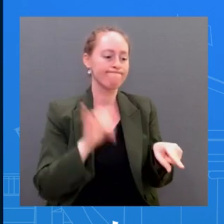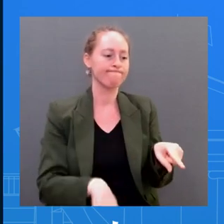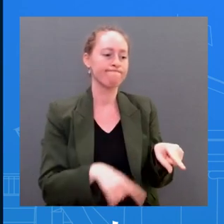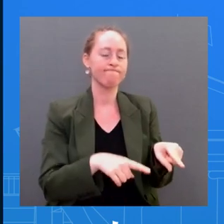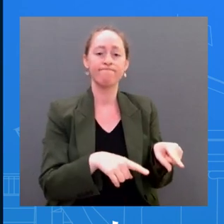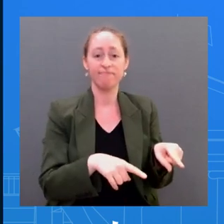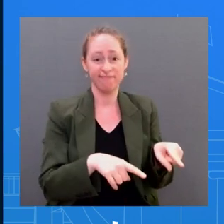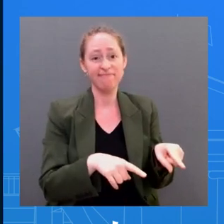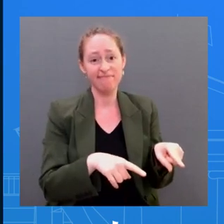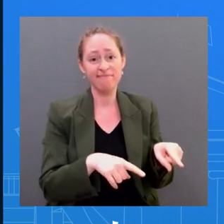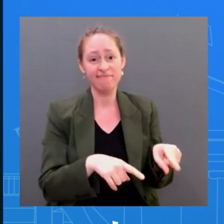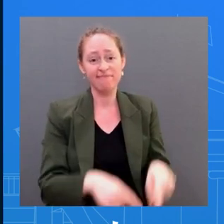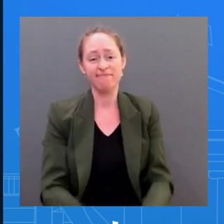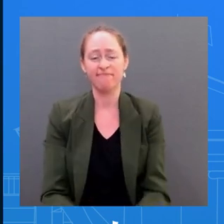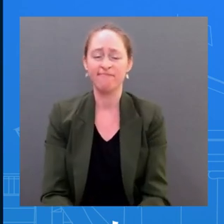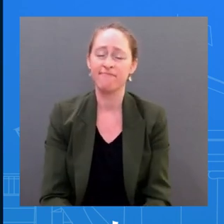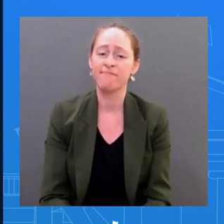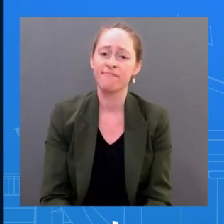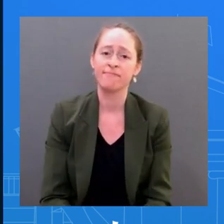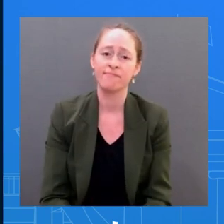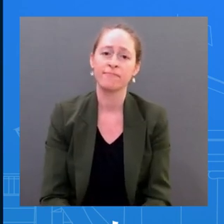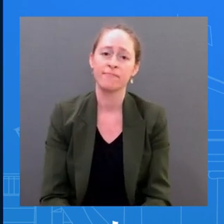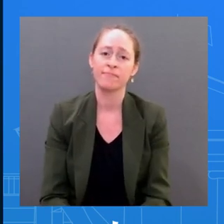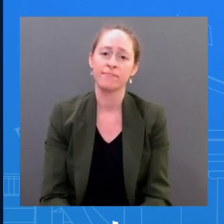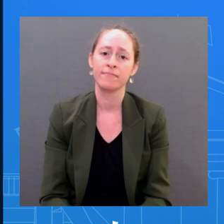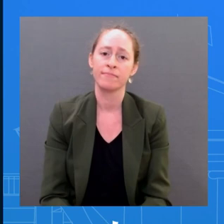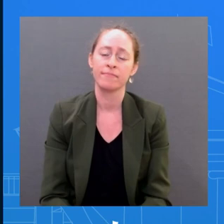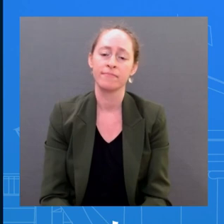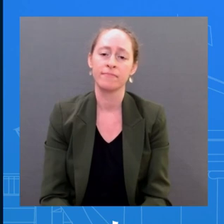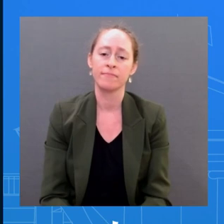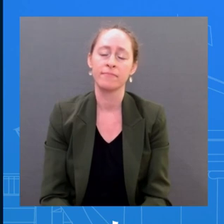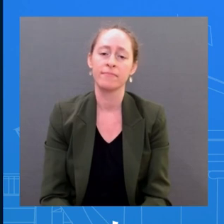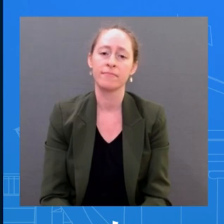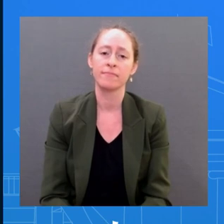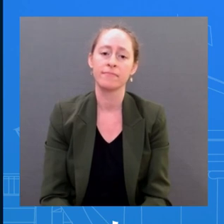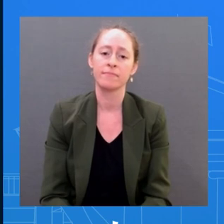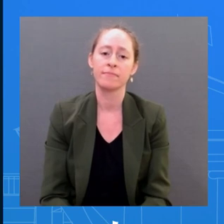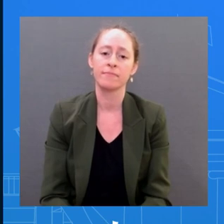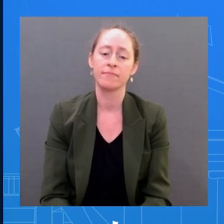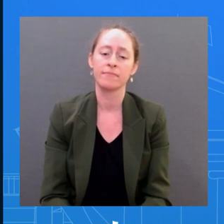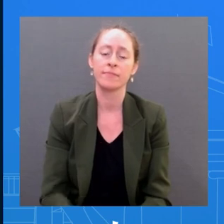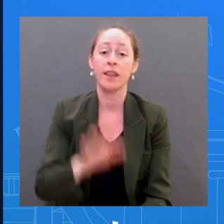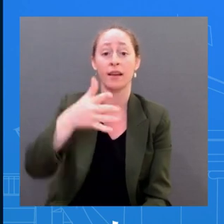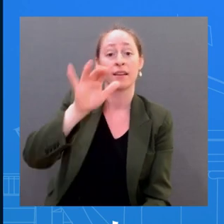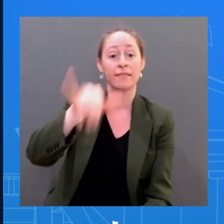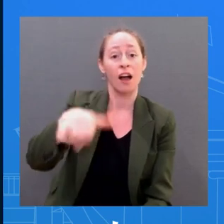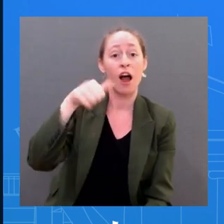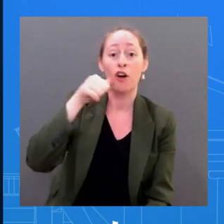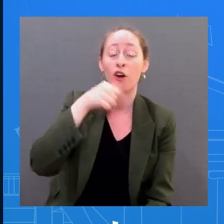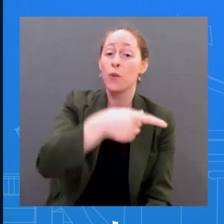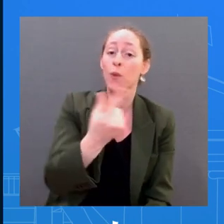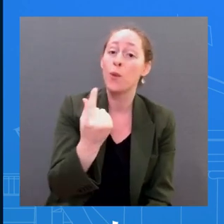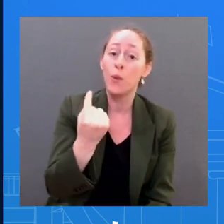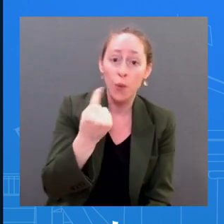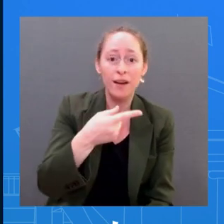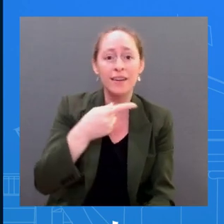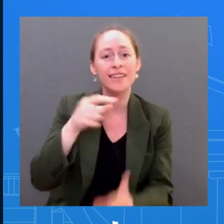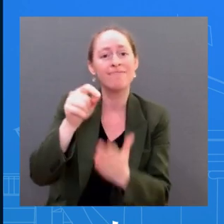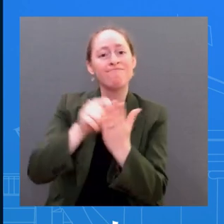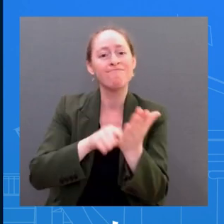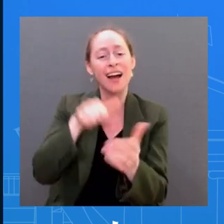Her mom said if Maite's letter could help someone accomplish her dream, that then her death would have an impact, and it would